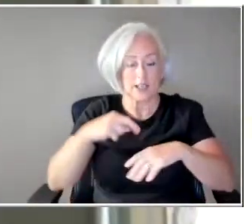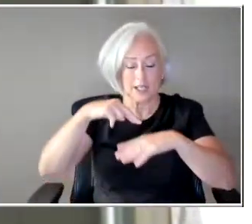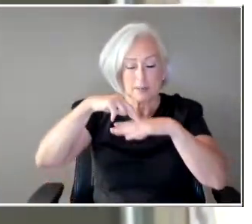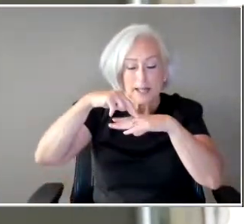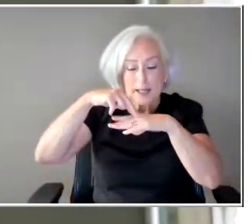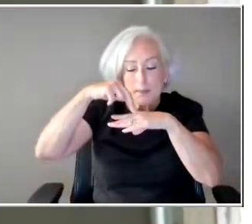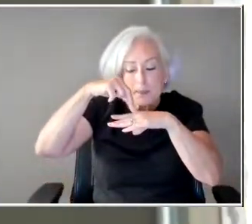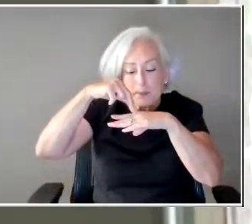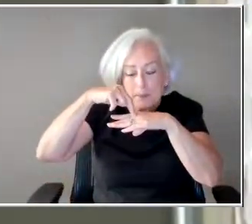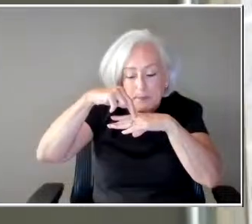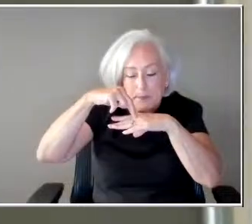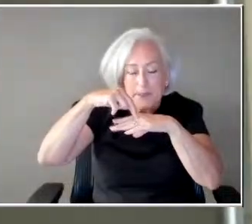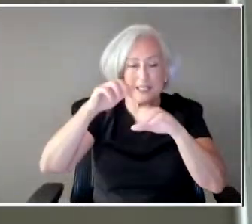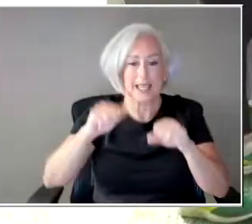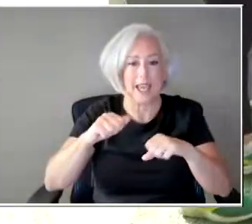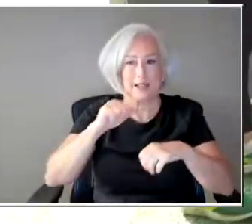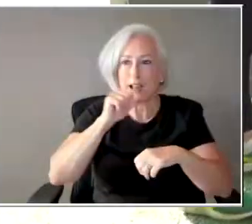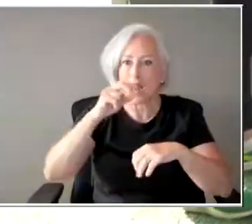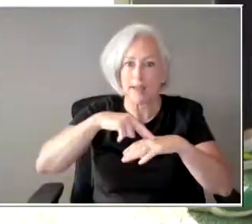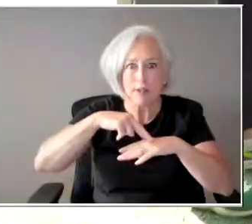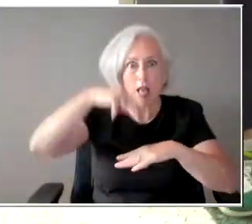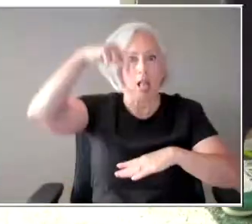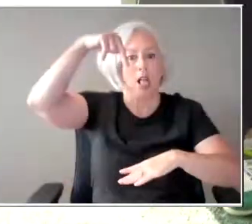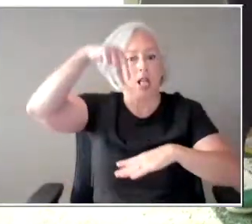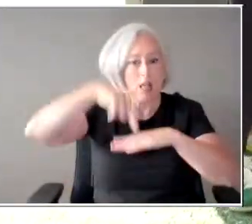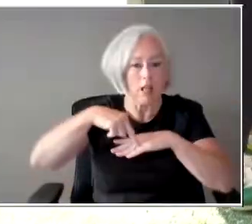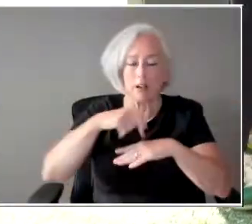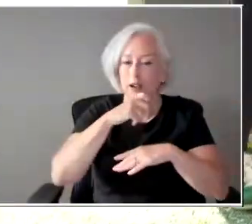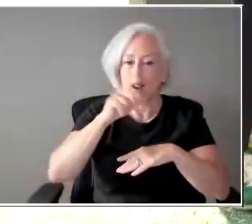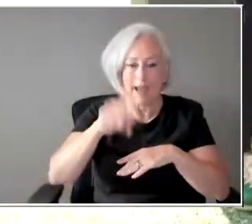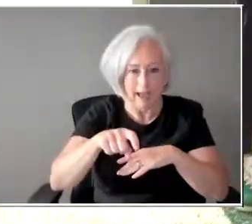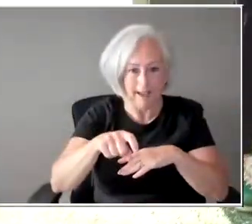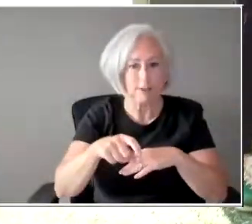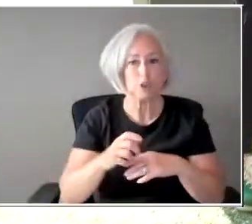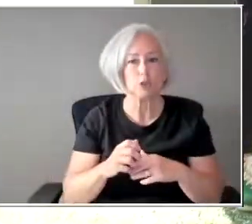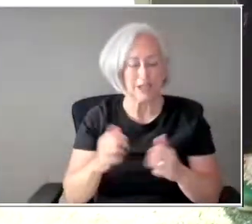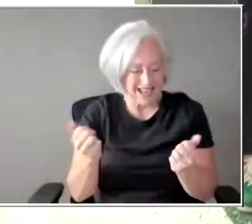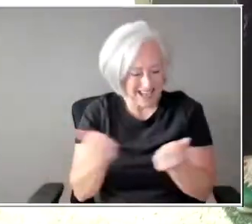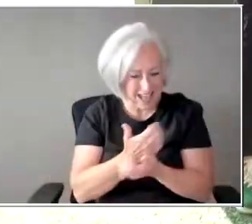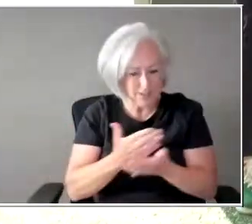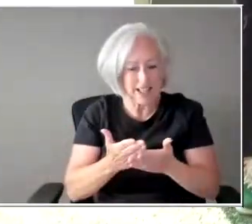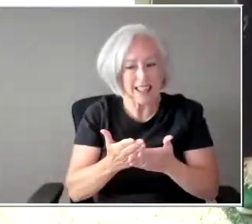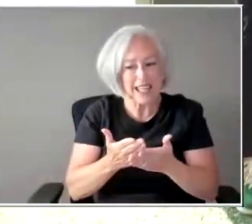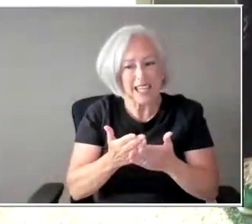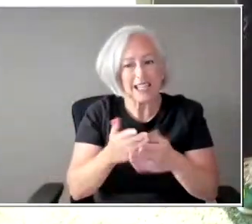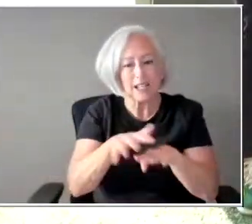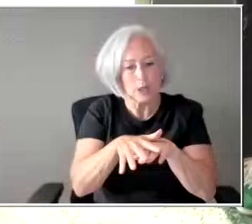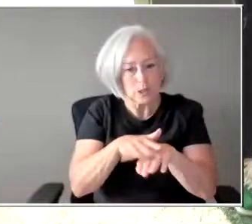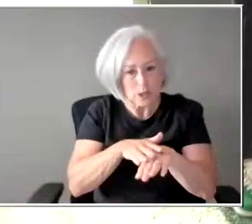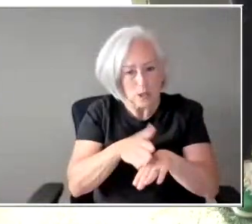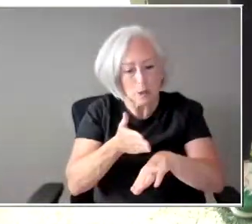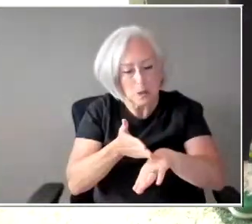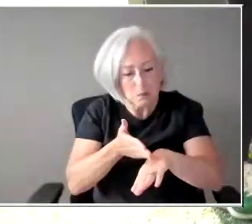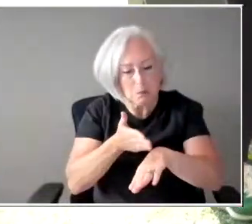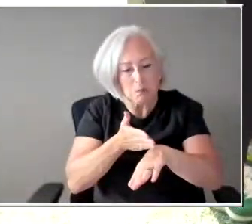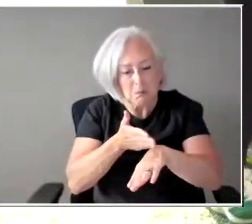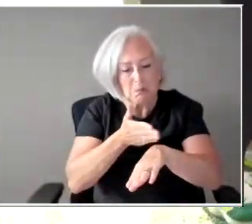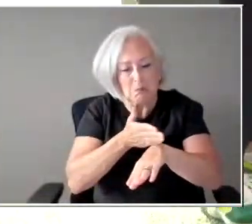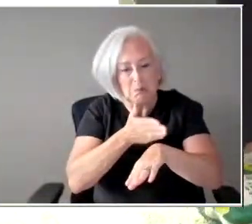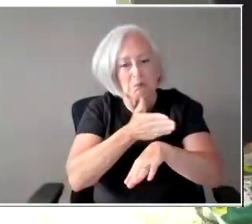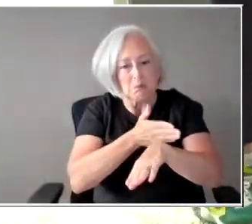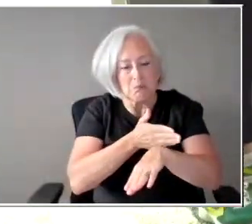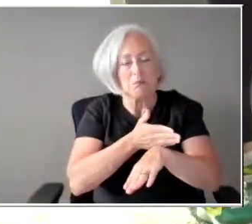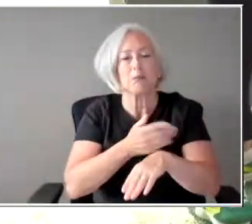can just barely leave the ground. So like everything in exercise, it's progressional. So. And then I guess the second one we